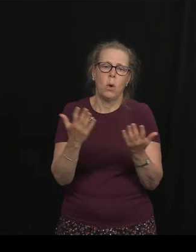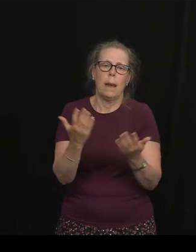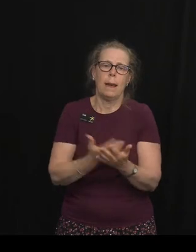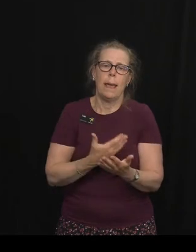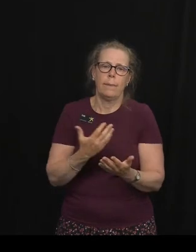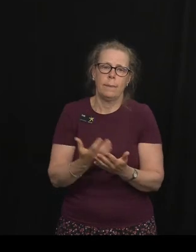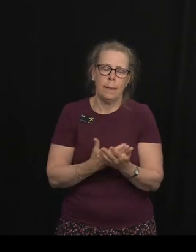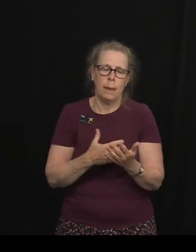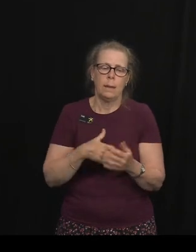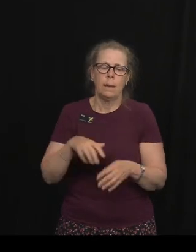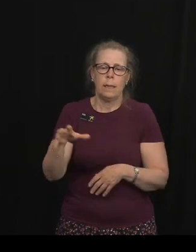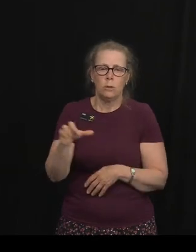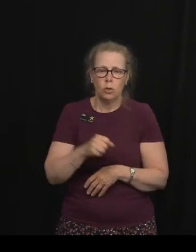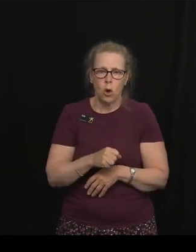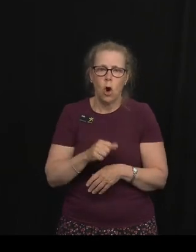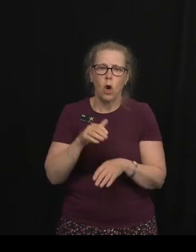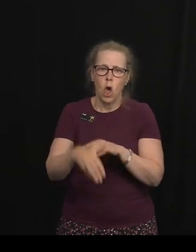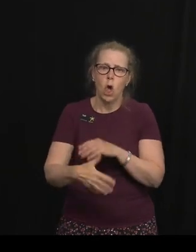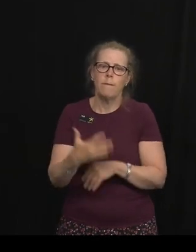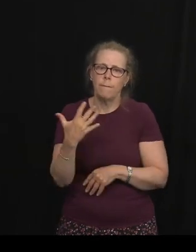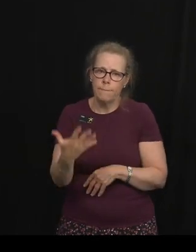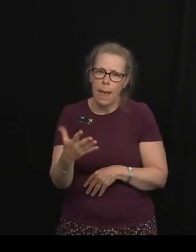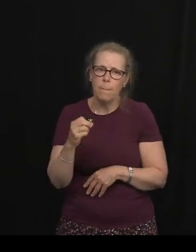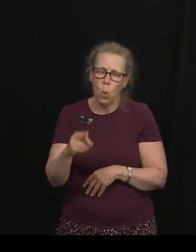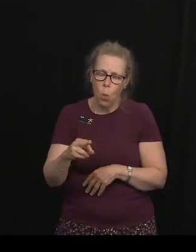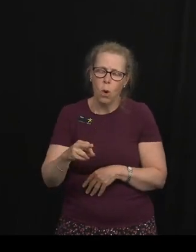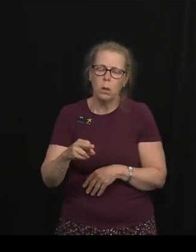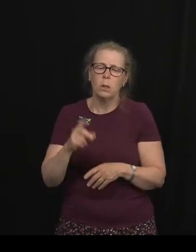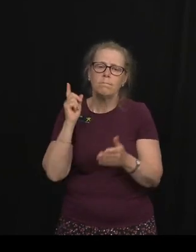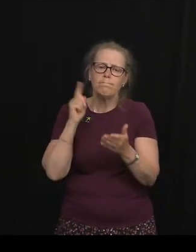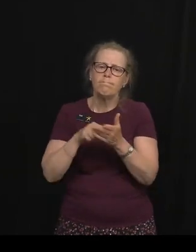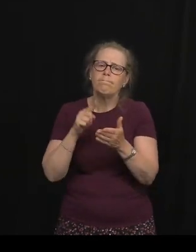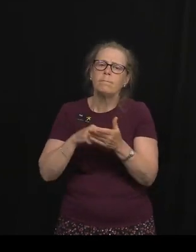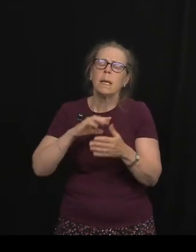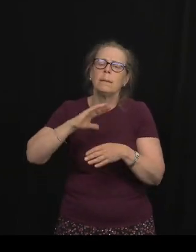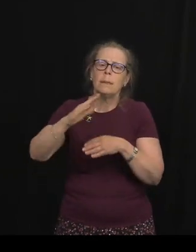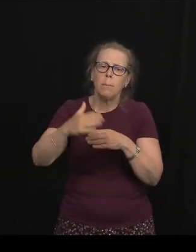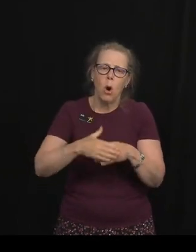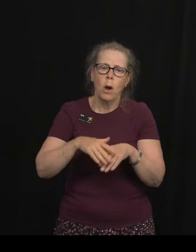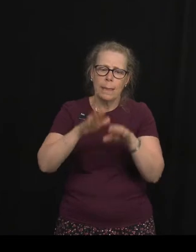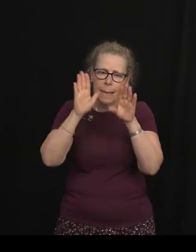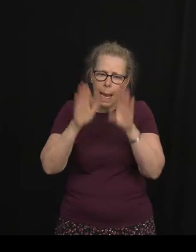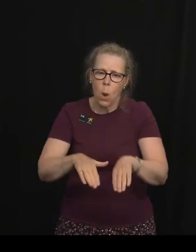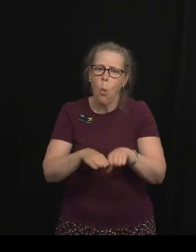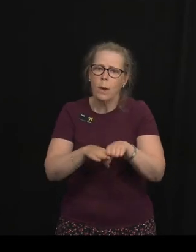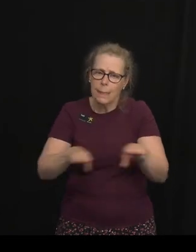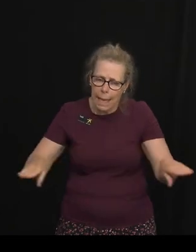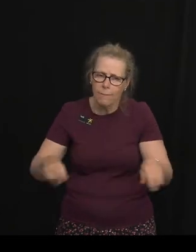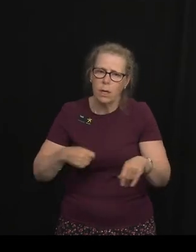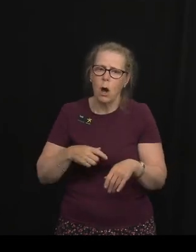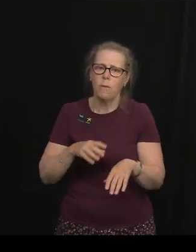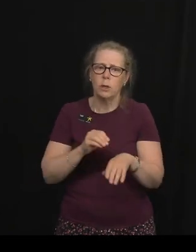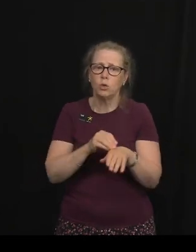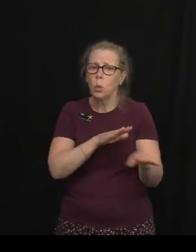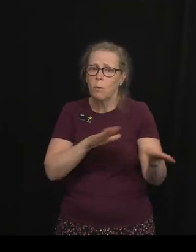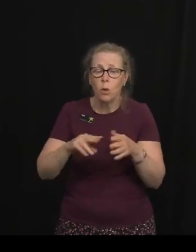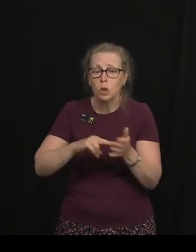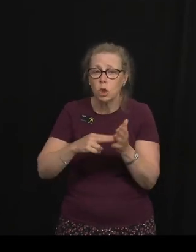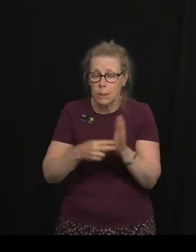them 5 years just to get back to the same low level of health system delivery and